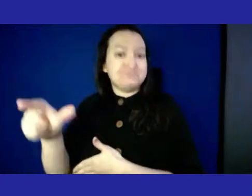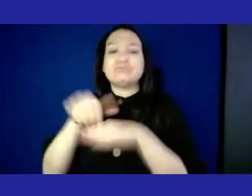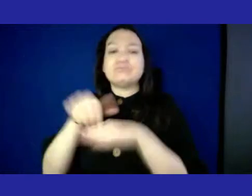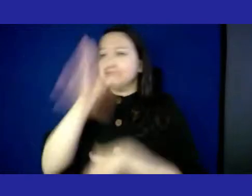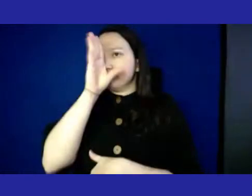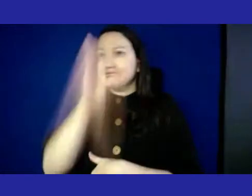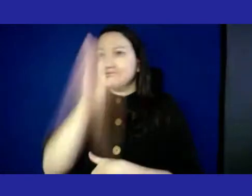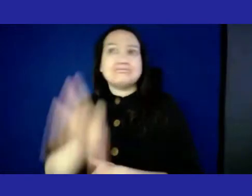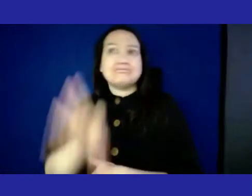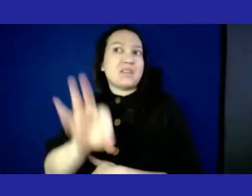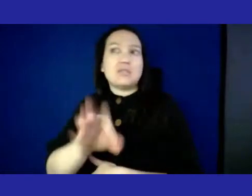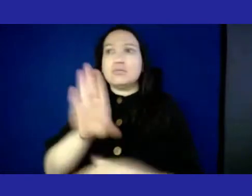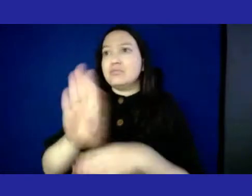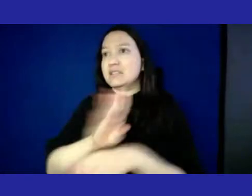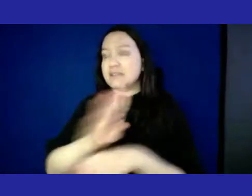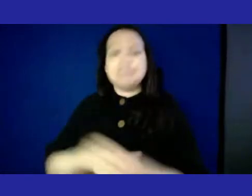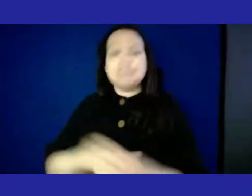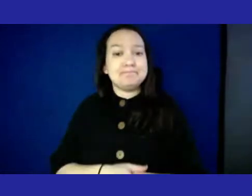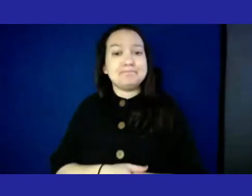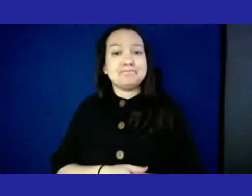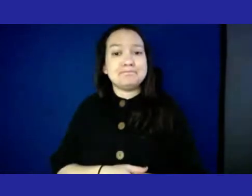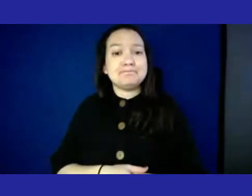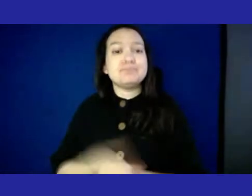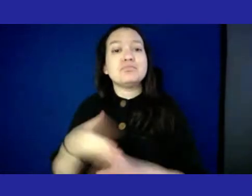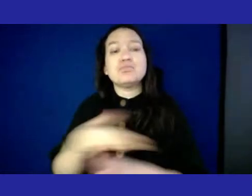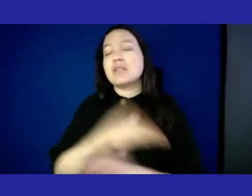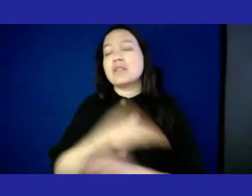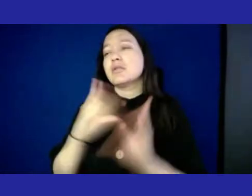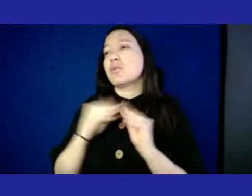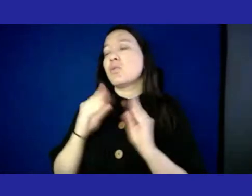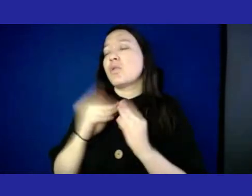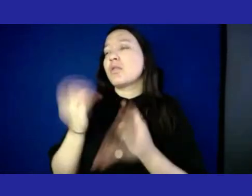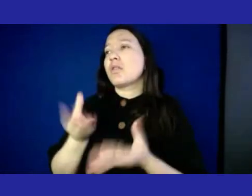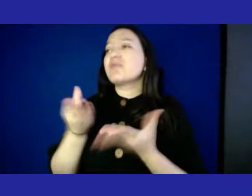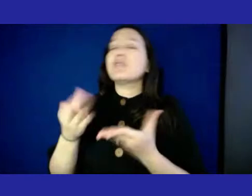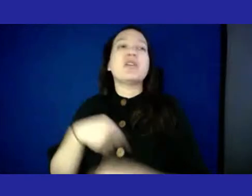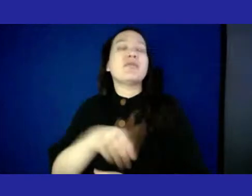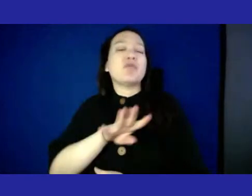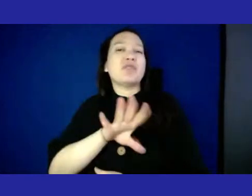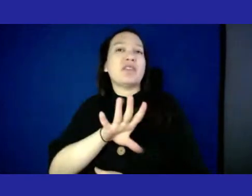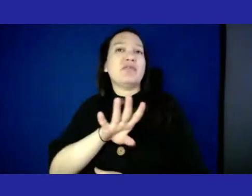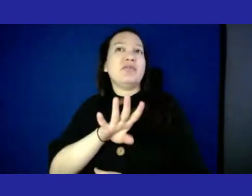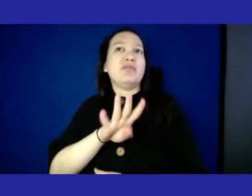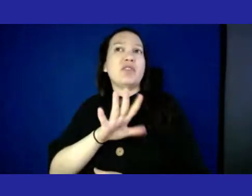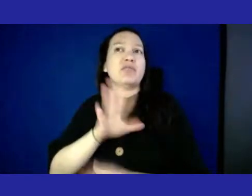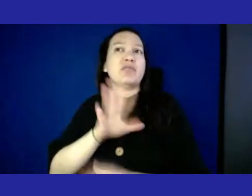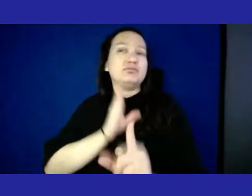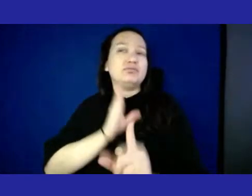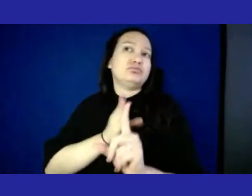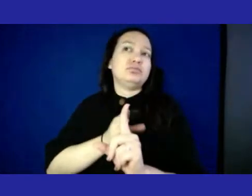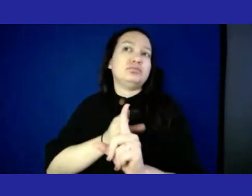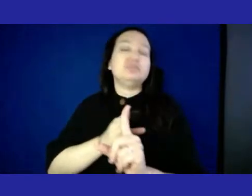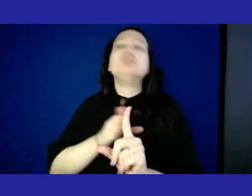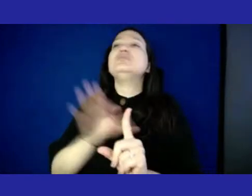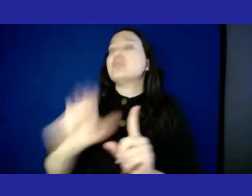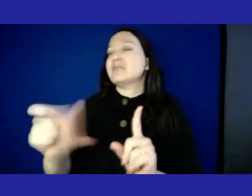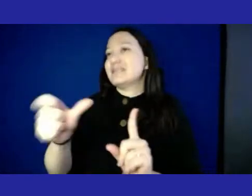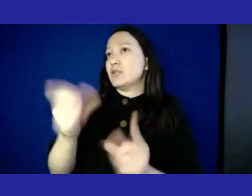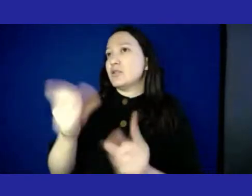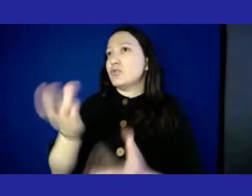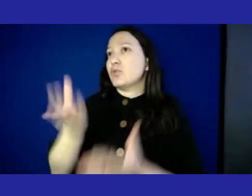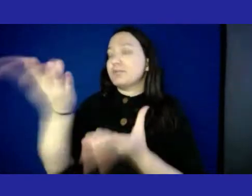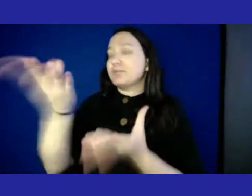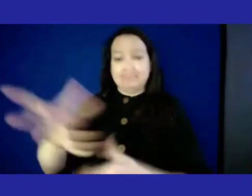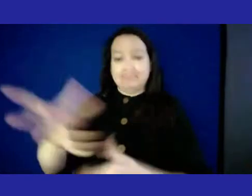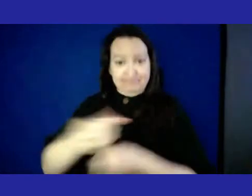directly to 9 vendors. A pre-proposal conference was held with 45 vendors attending, and ultimately 10 proposals were